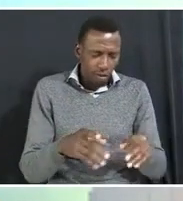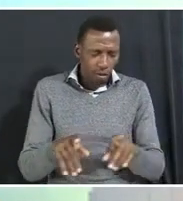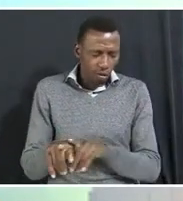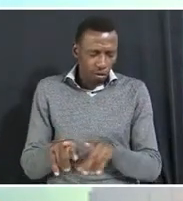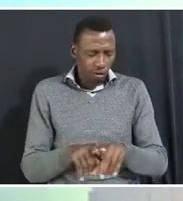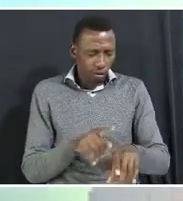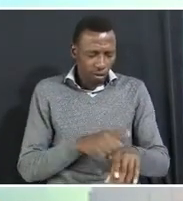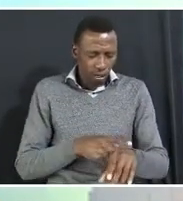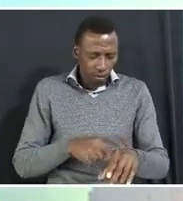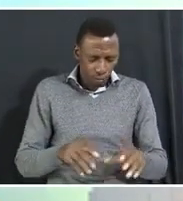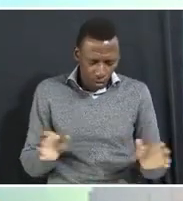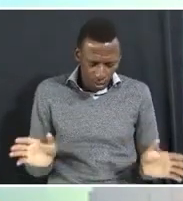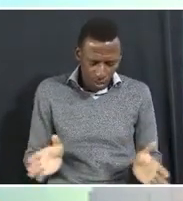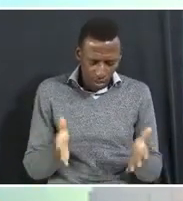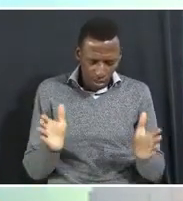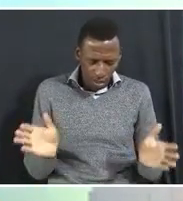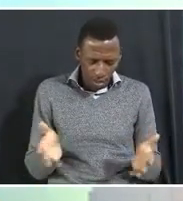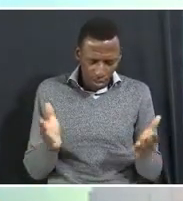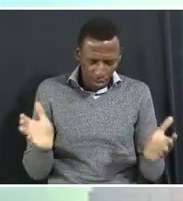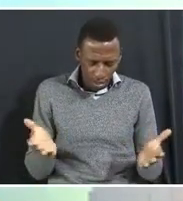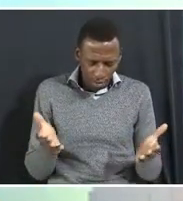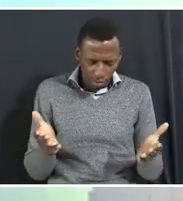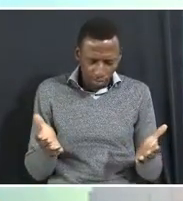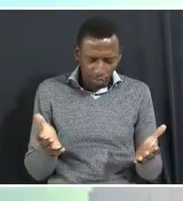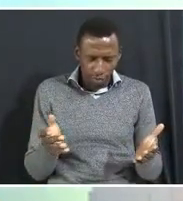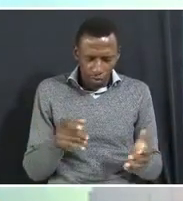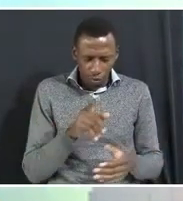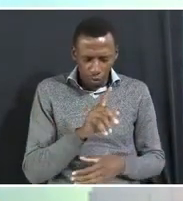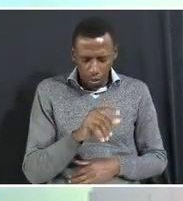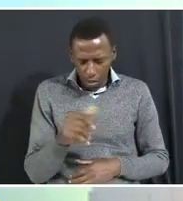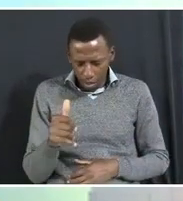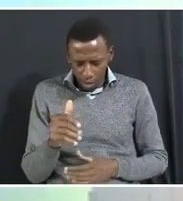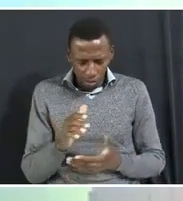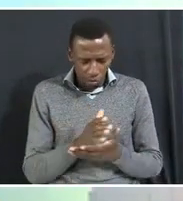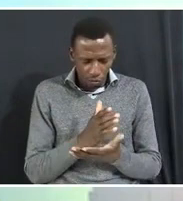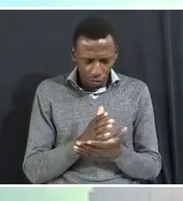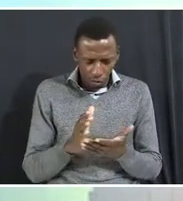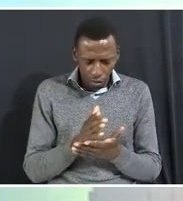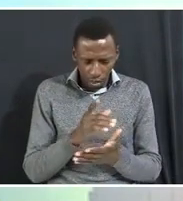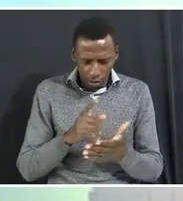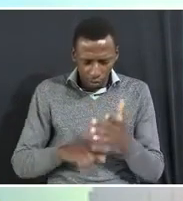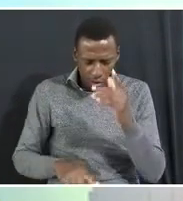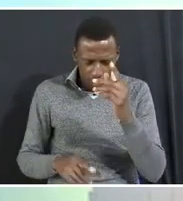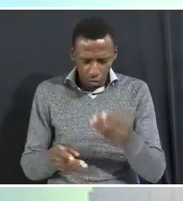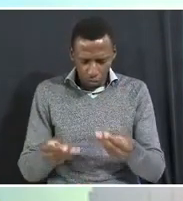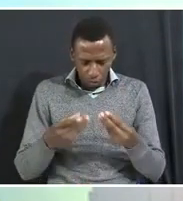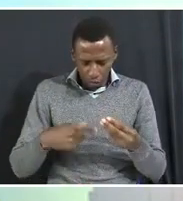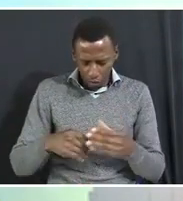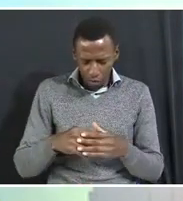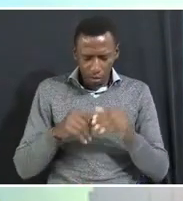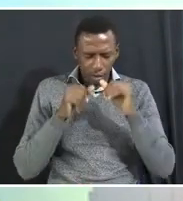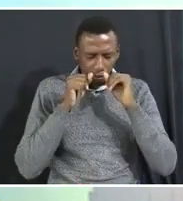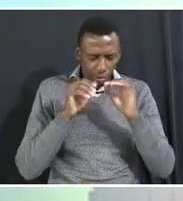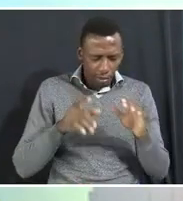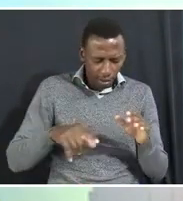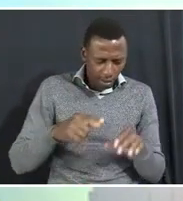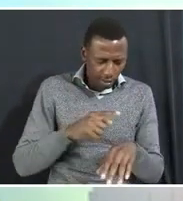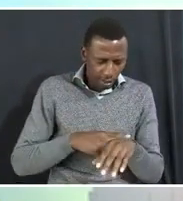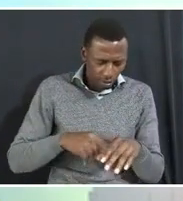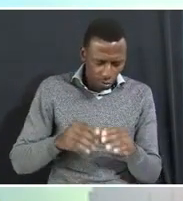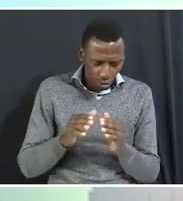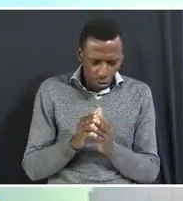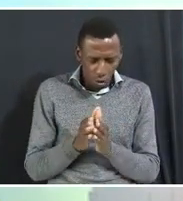encourage and stir each other up to share that which you have provided for us. Bless us as we open your